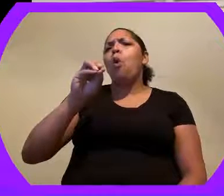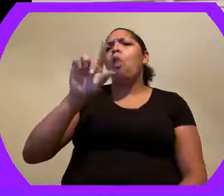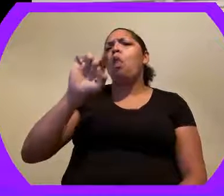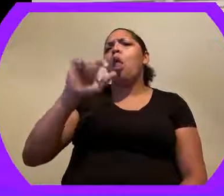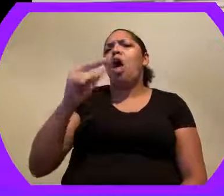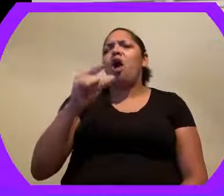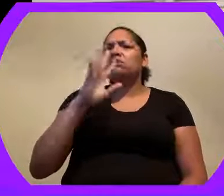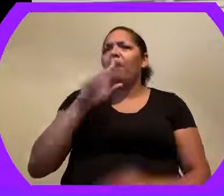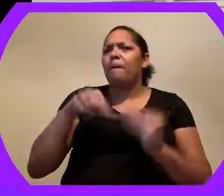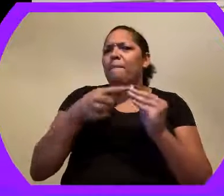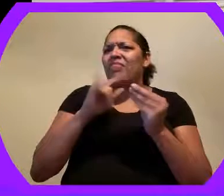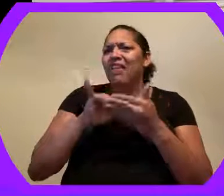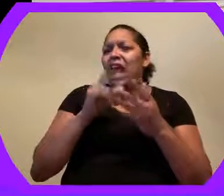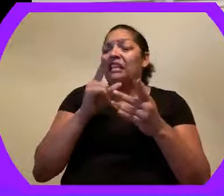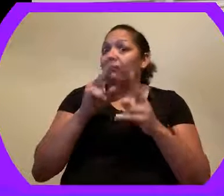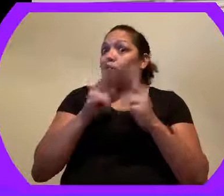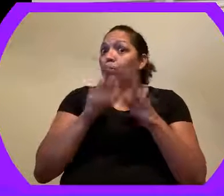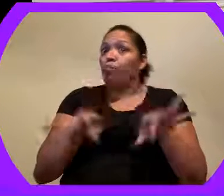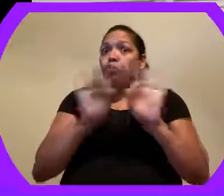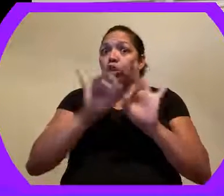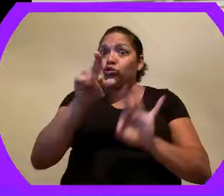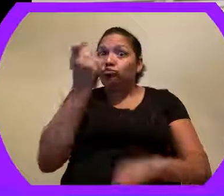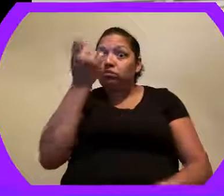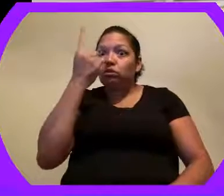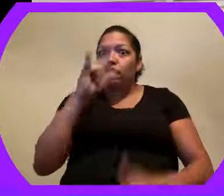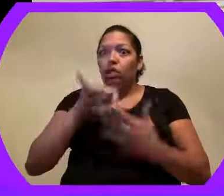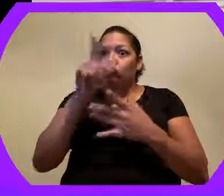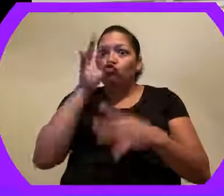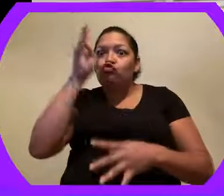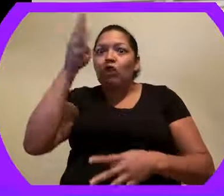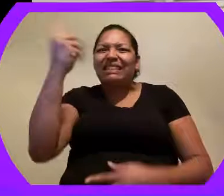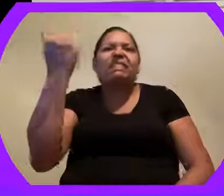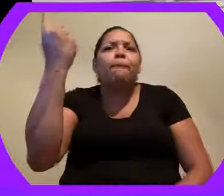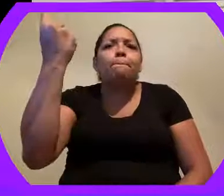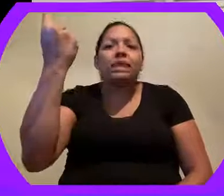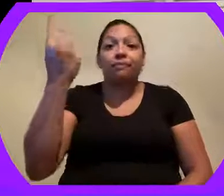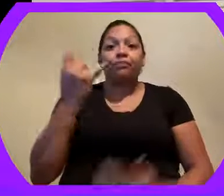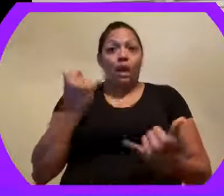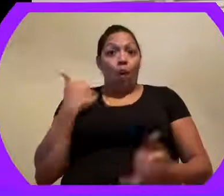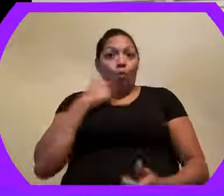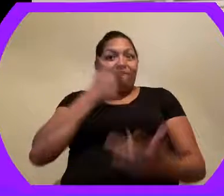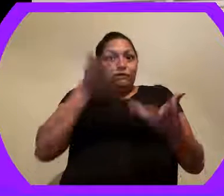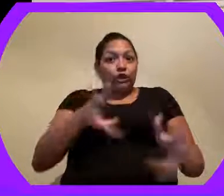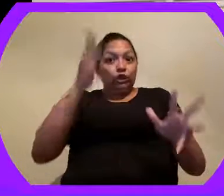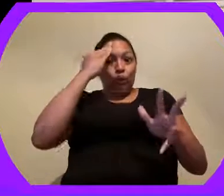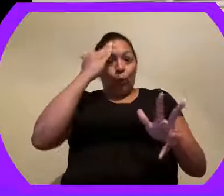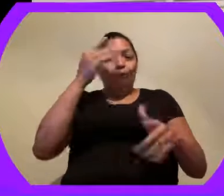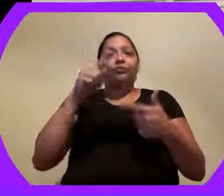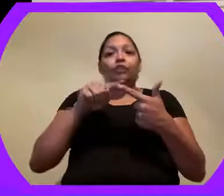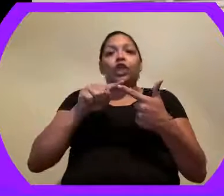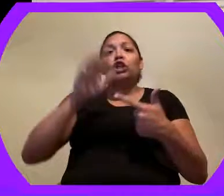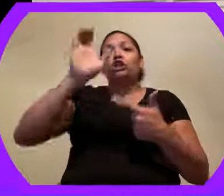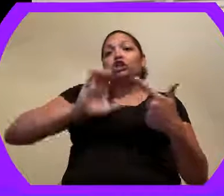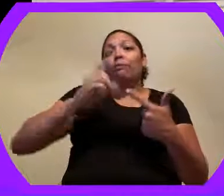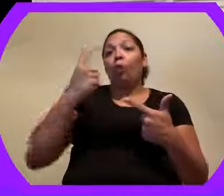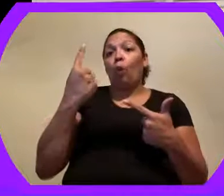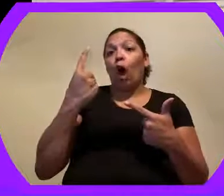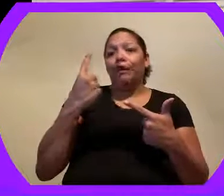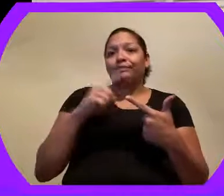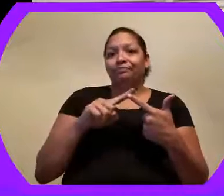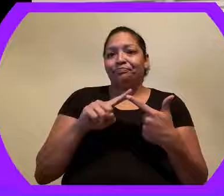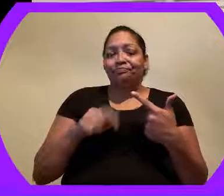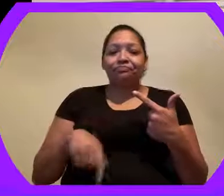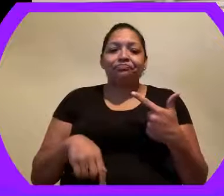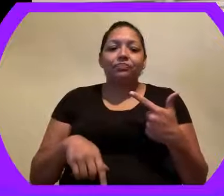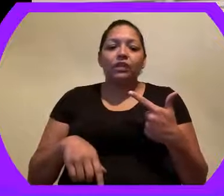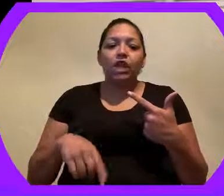thoughts. So the prologue touches on this because it's important for you to understand that we're always creating something. Now that we know that, we can